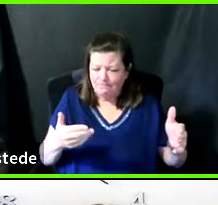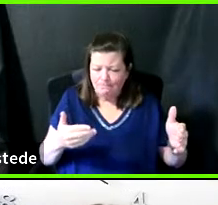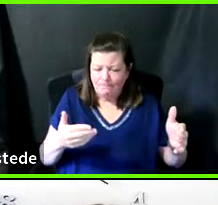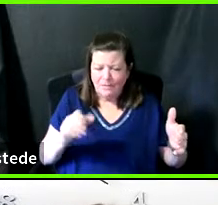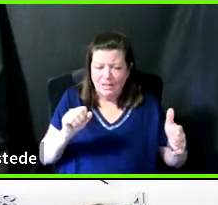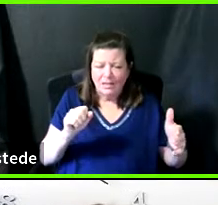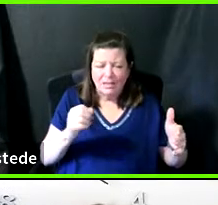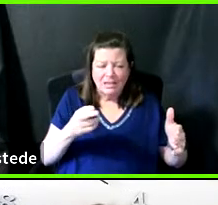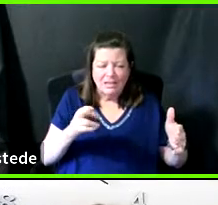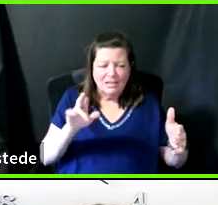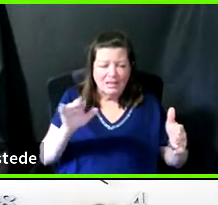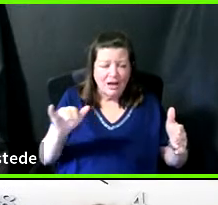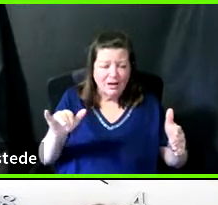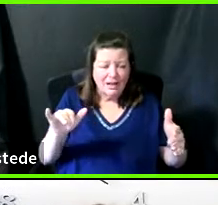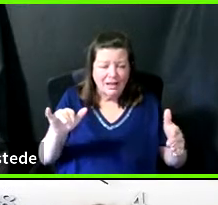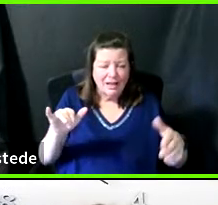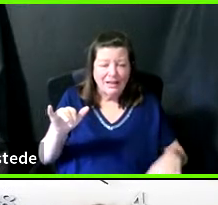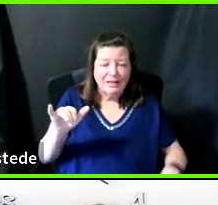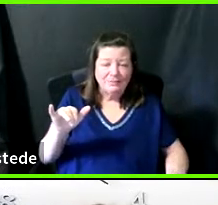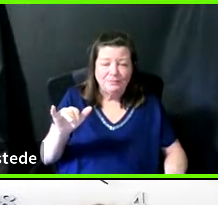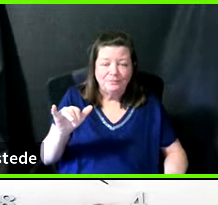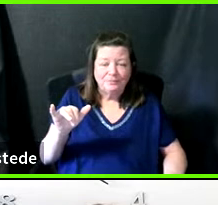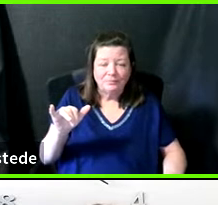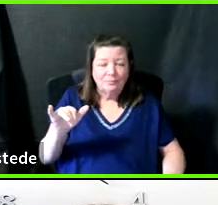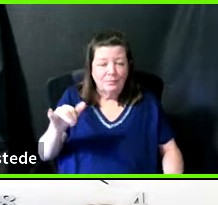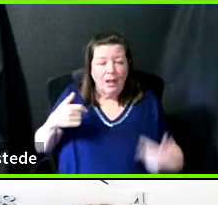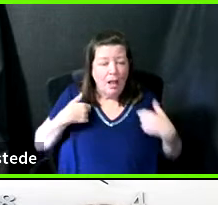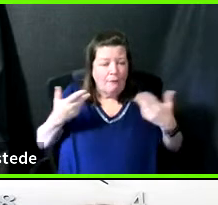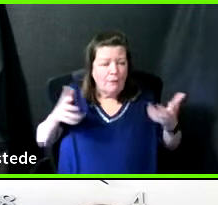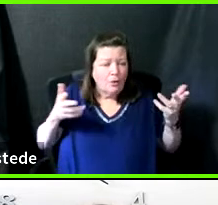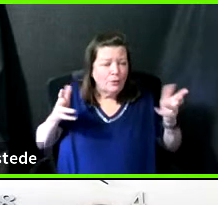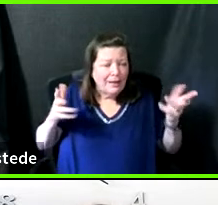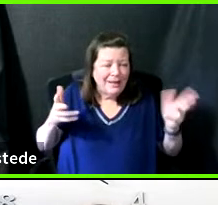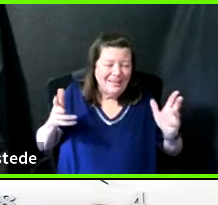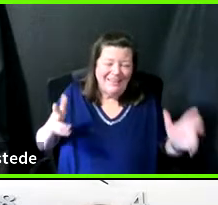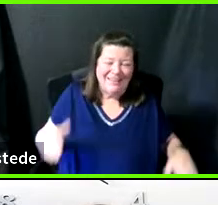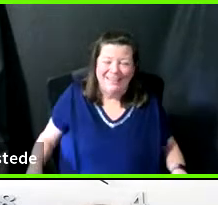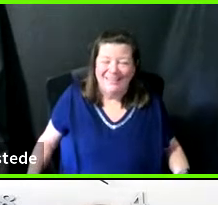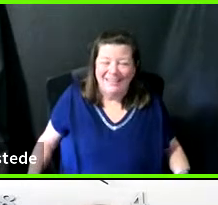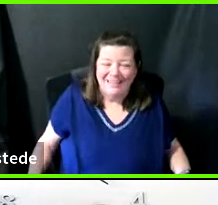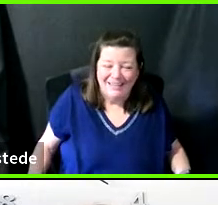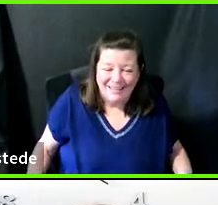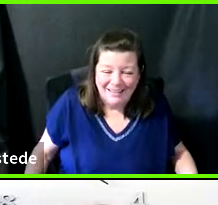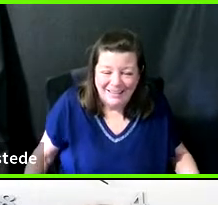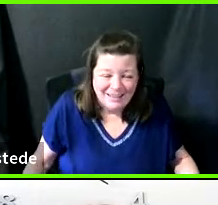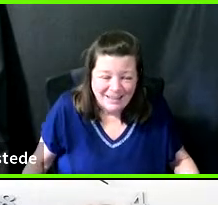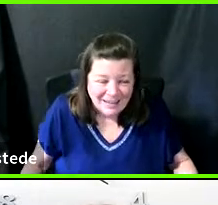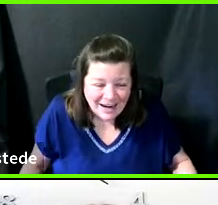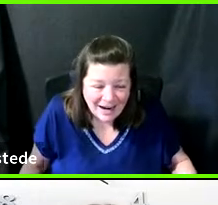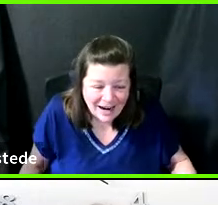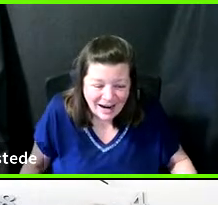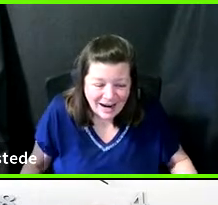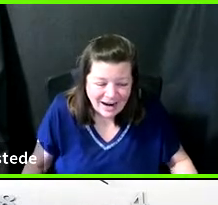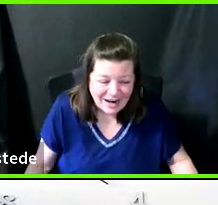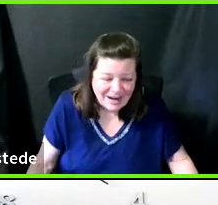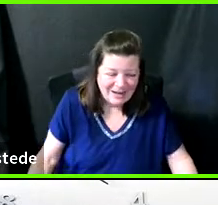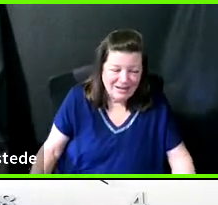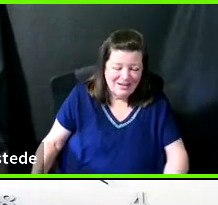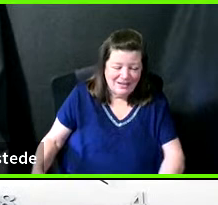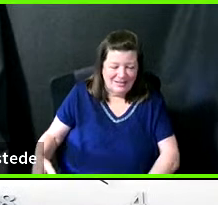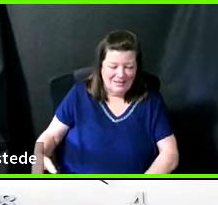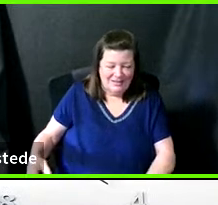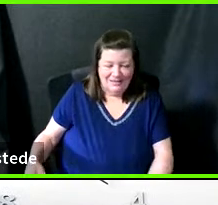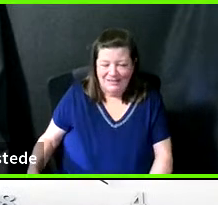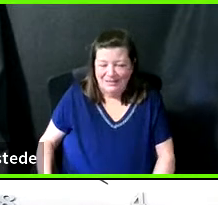Sherry. Or Sherry already done. spoke. Okay, Julie, my There you neighbor. go.